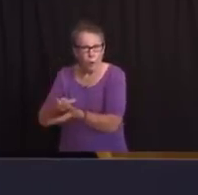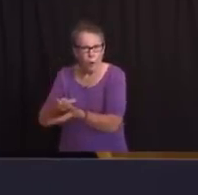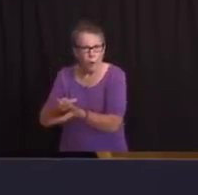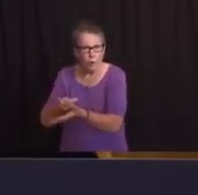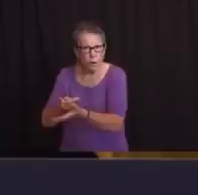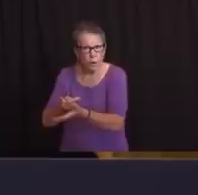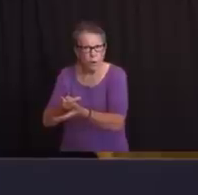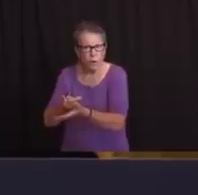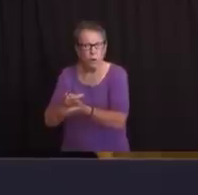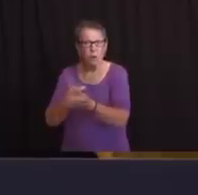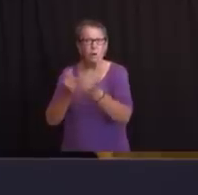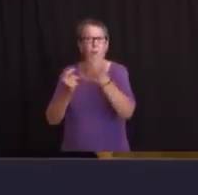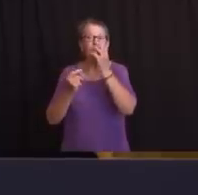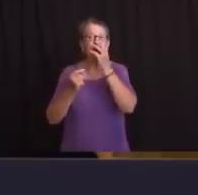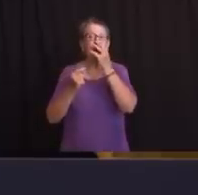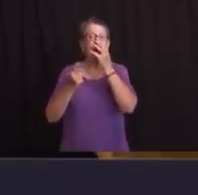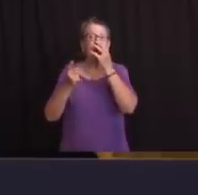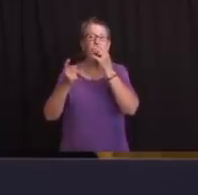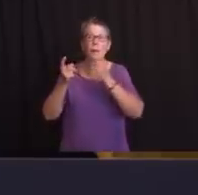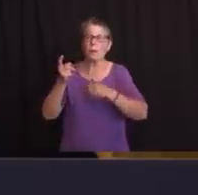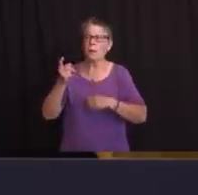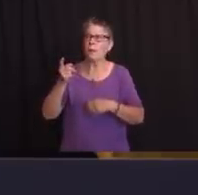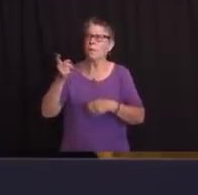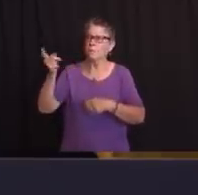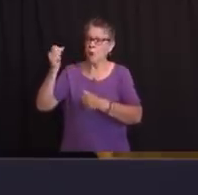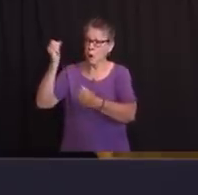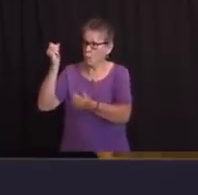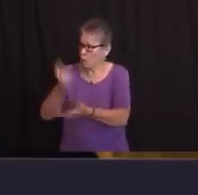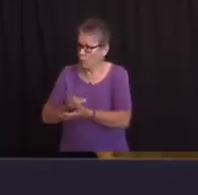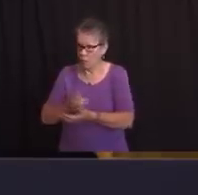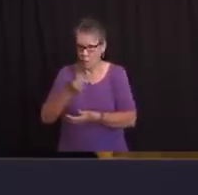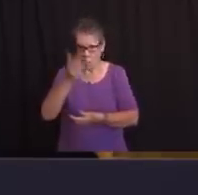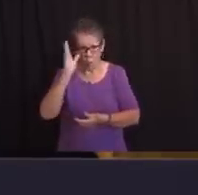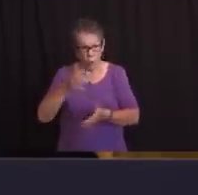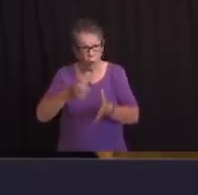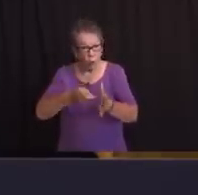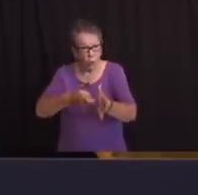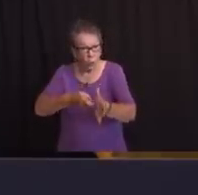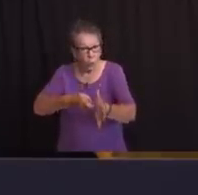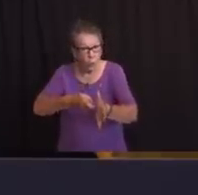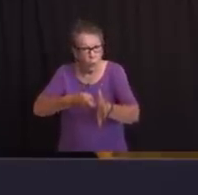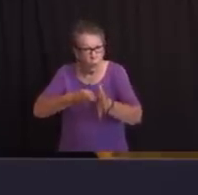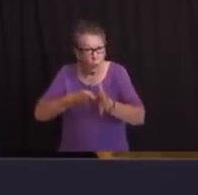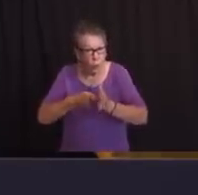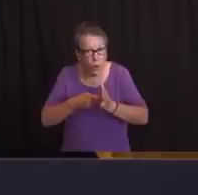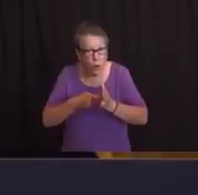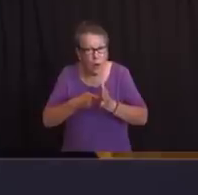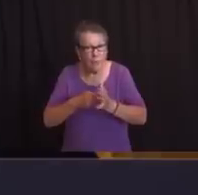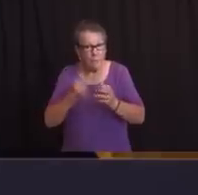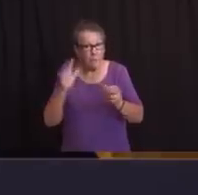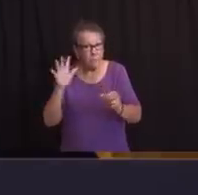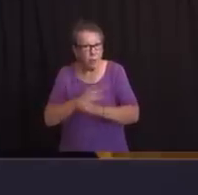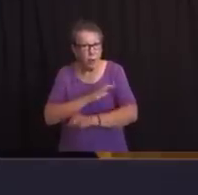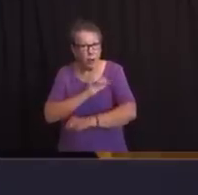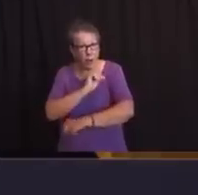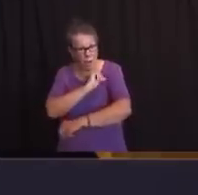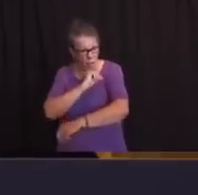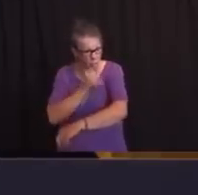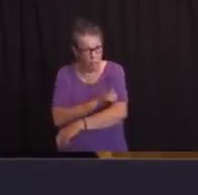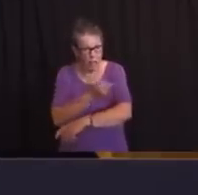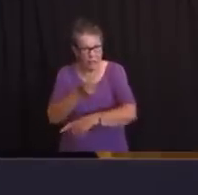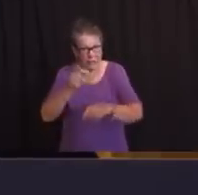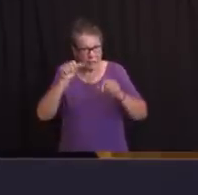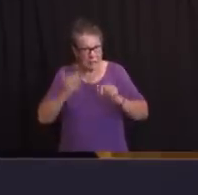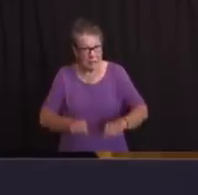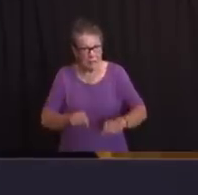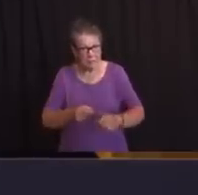enact or increase versus what we have now with fully authorized people, the private sector or the public sector? Tell me if you all